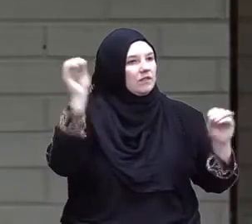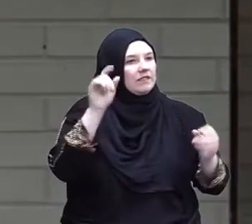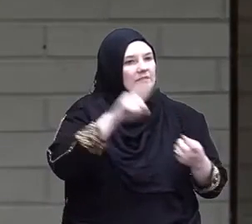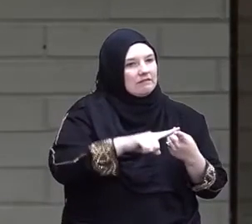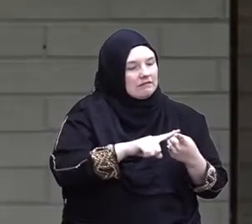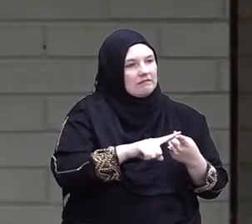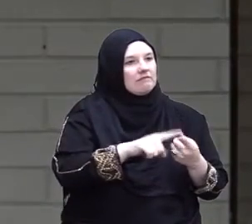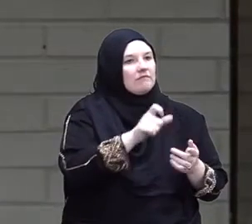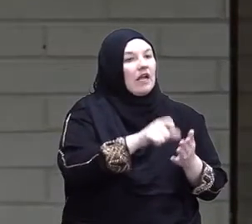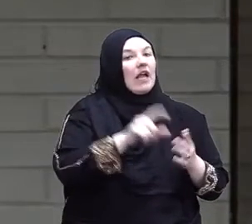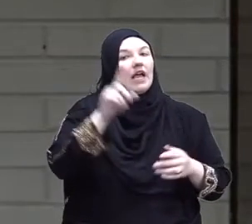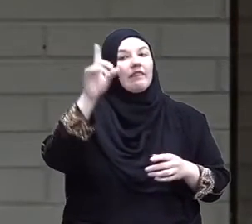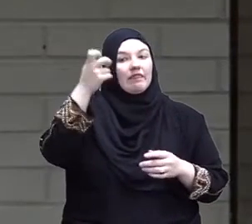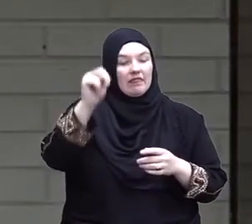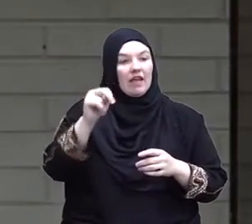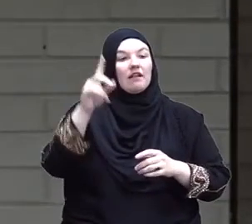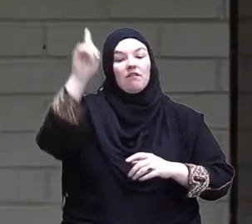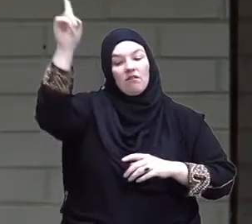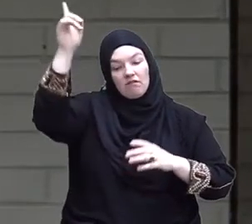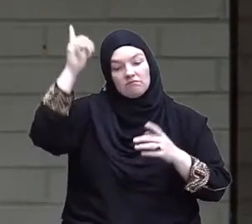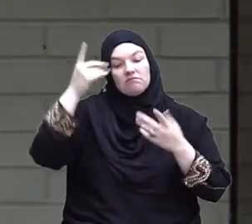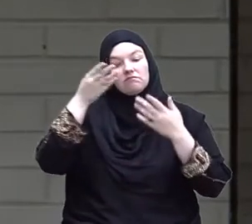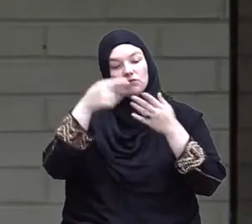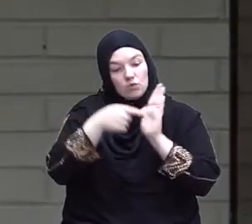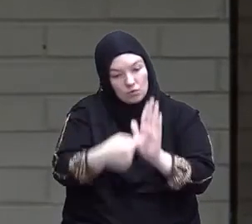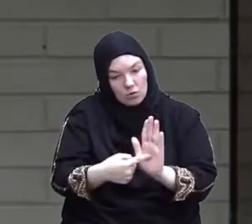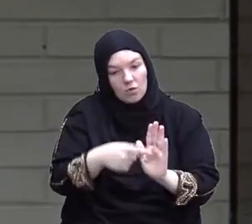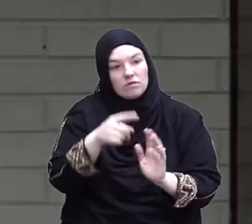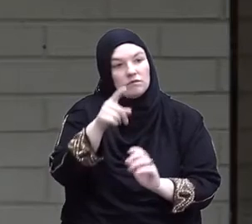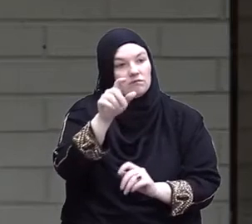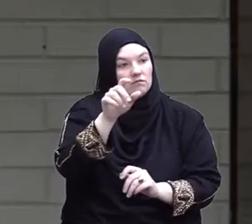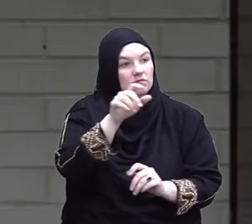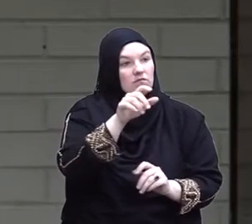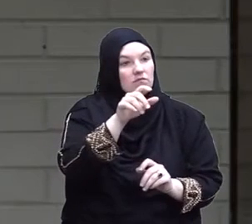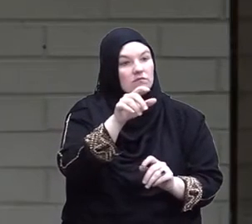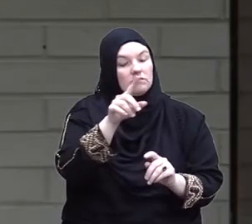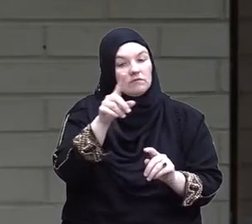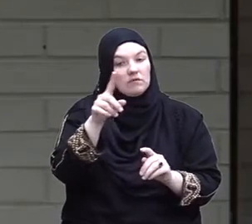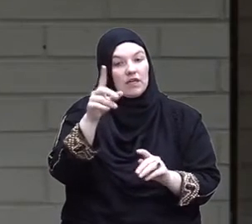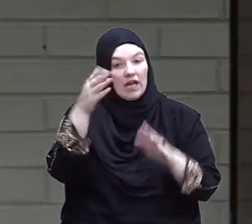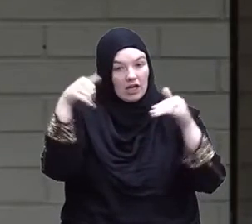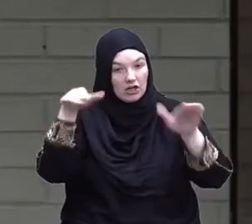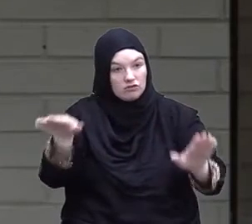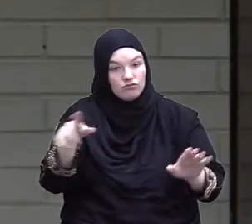Allah, Allah subhanahu wa ta'ala tells the angels to prostrate